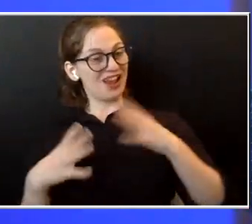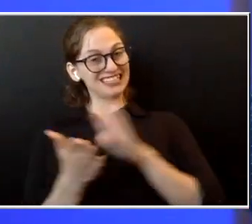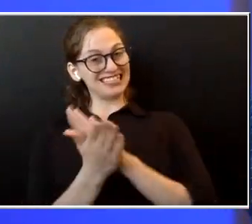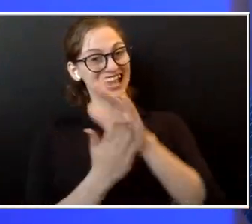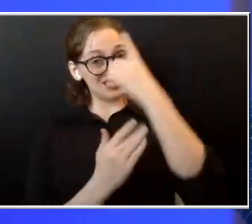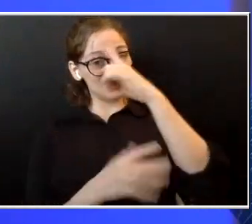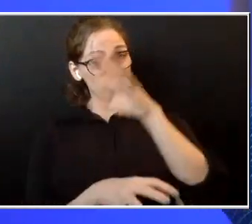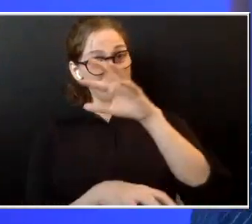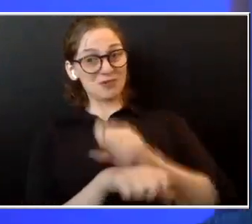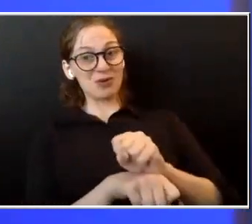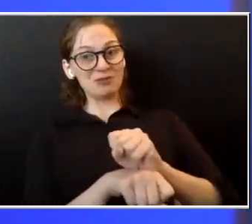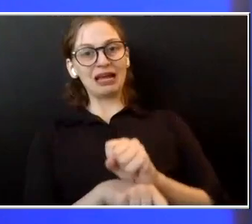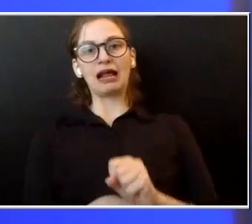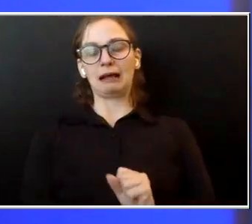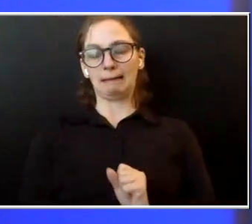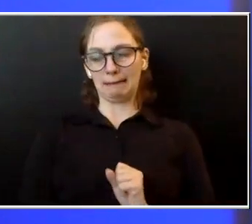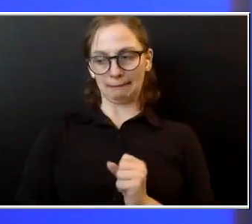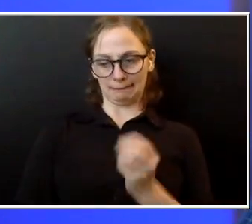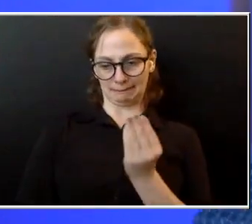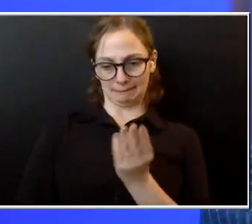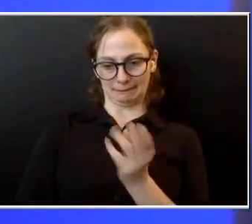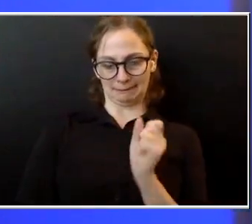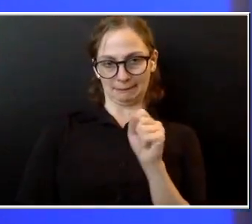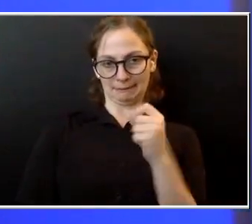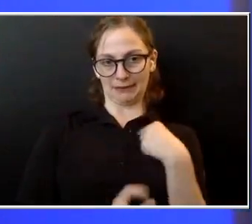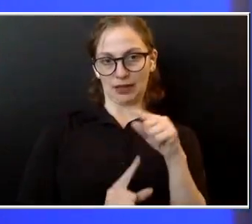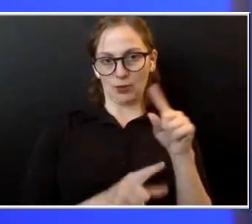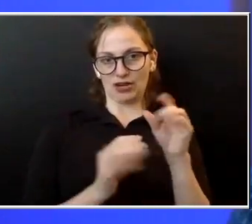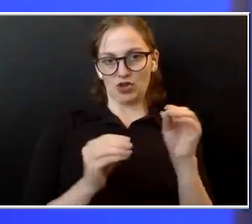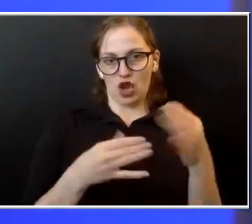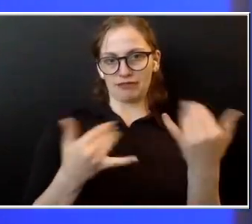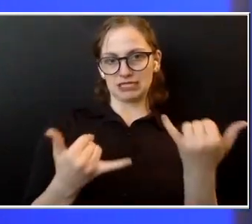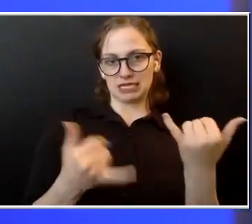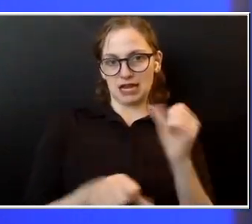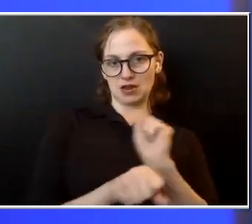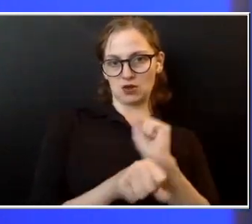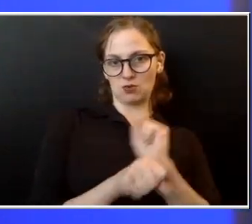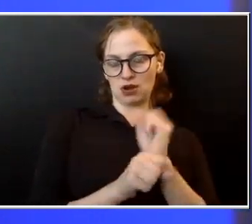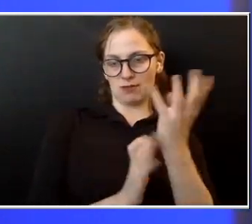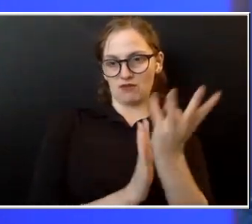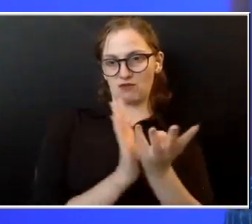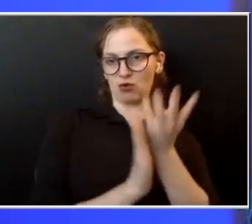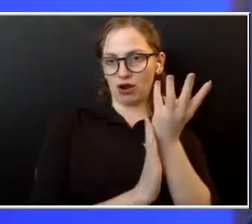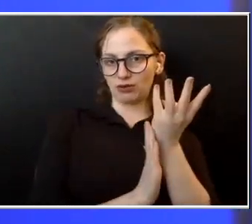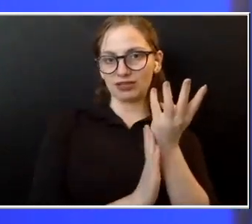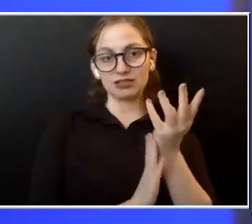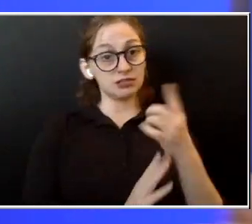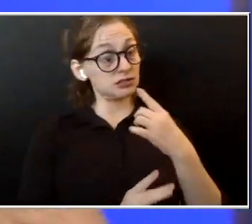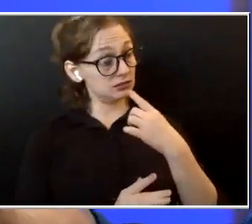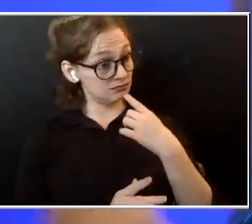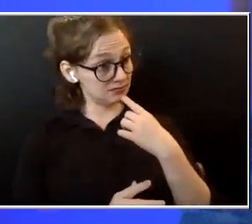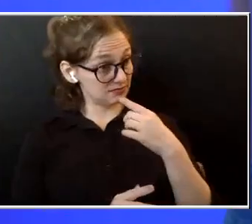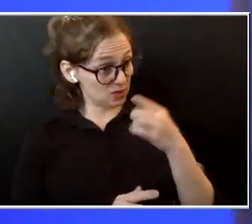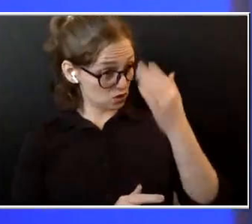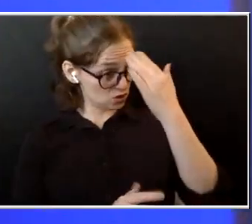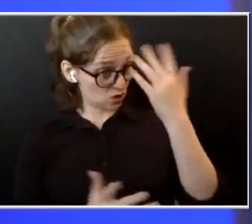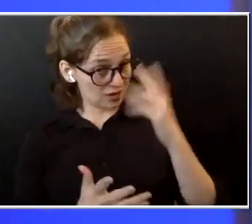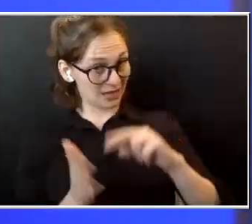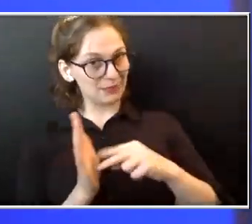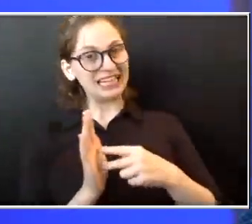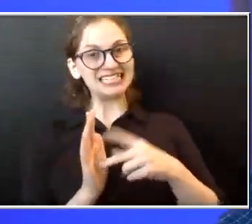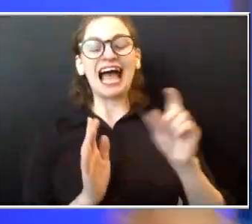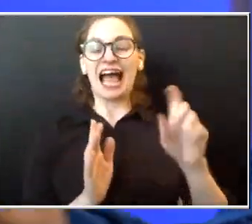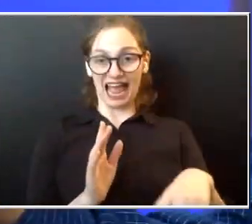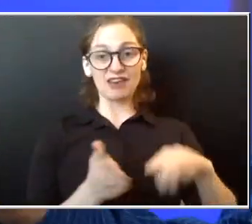I went to the office today, worked about 4 hours." She goes, "You know what that means?" "Yeah, I got to release you." I go, "You got to do what you got